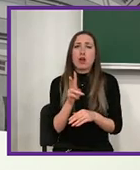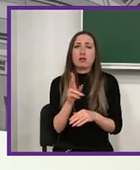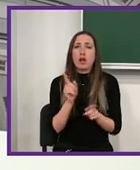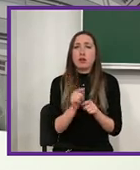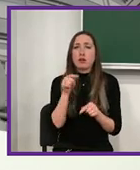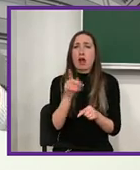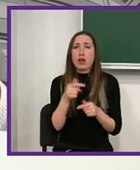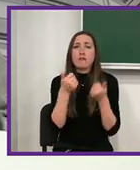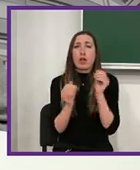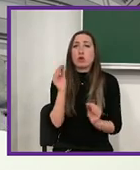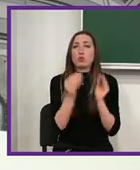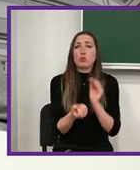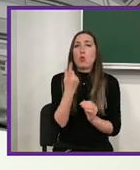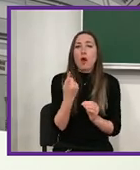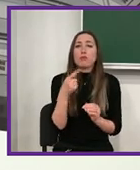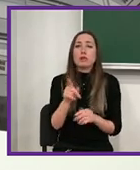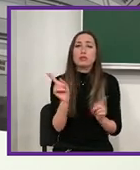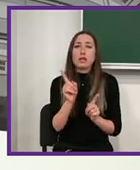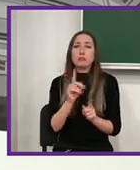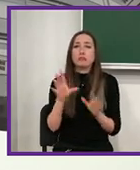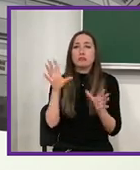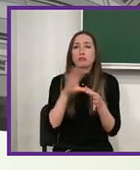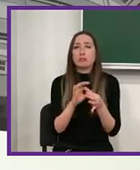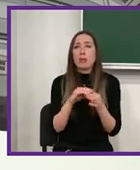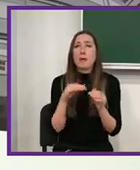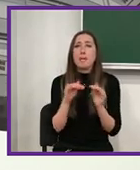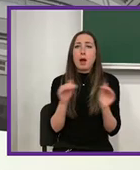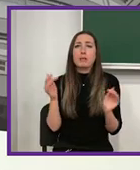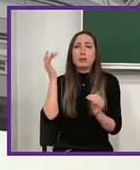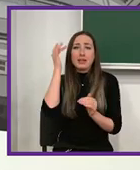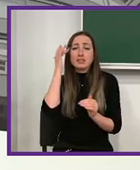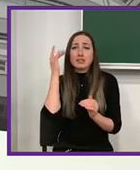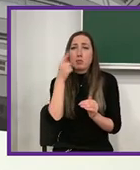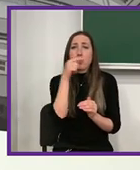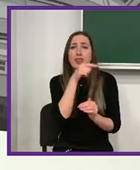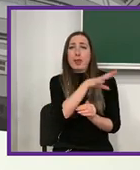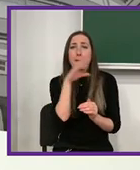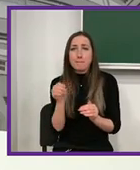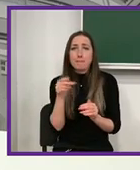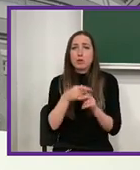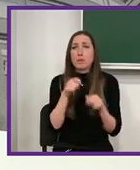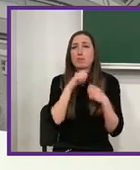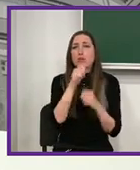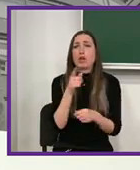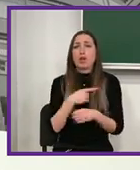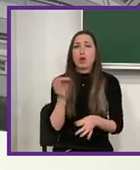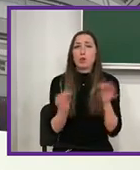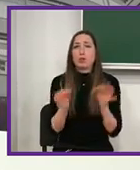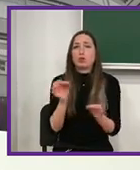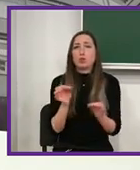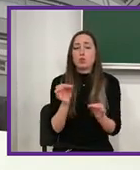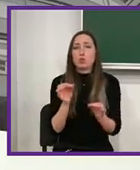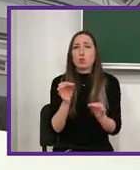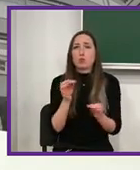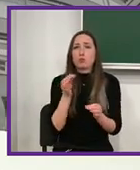UN Guiding Principles, but to give legal definition and legal force to it. And we're sort of in midstream as far as that is going, and it's